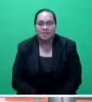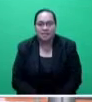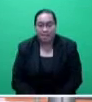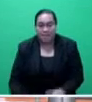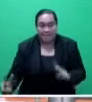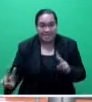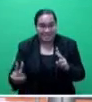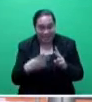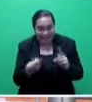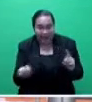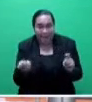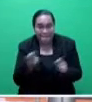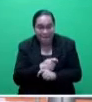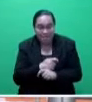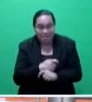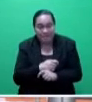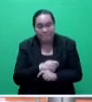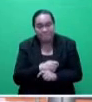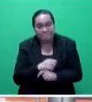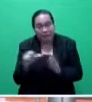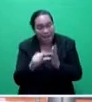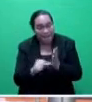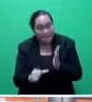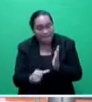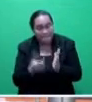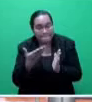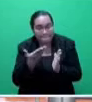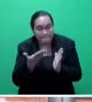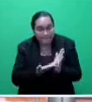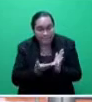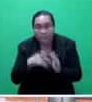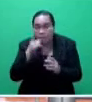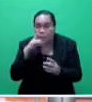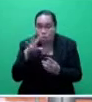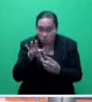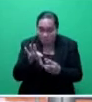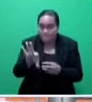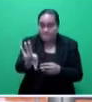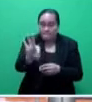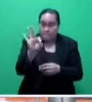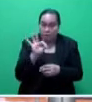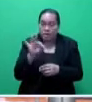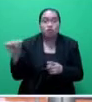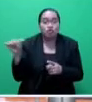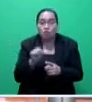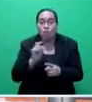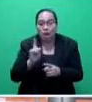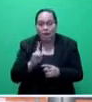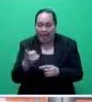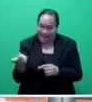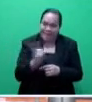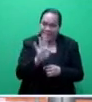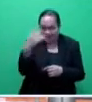second amendment, Mr. Speaker, sir, of course, is that those people who are appointed should actually come to the